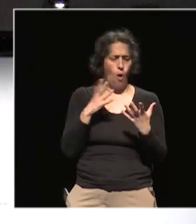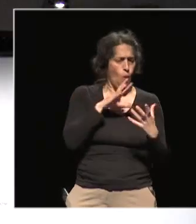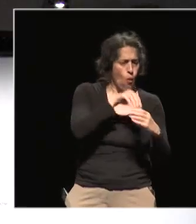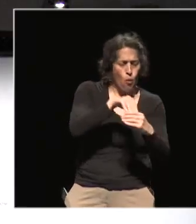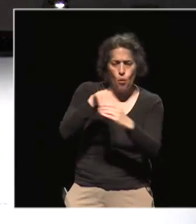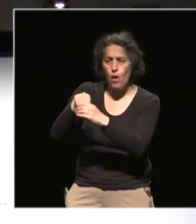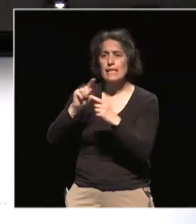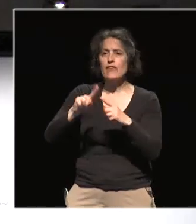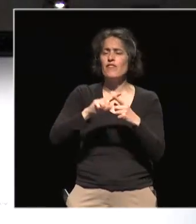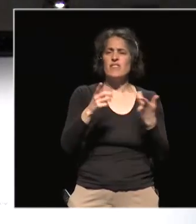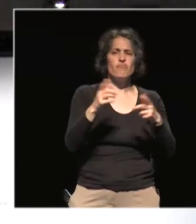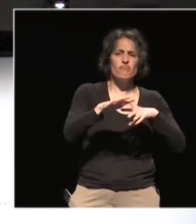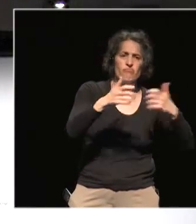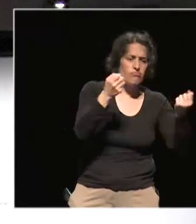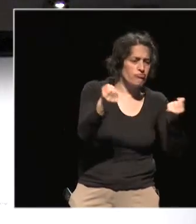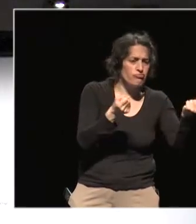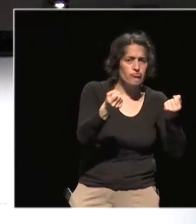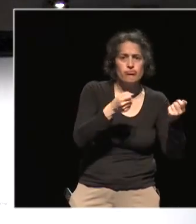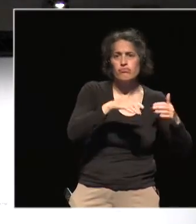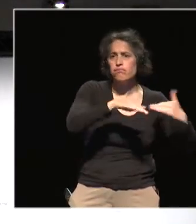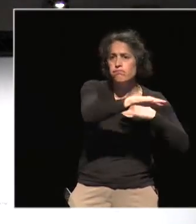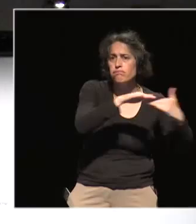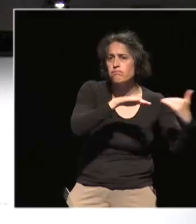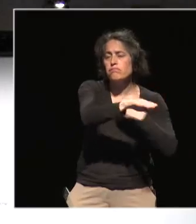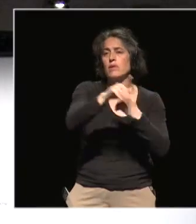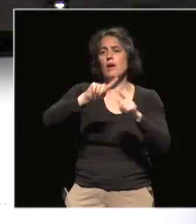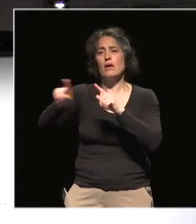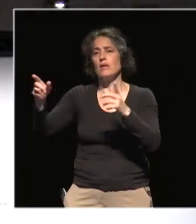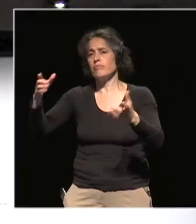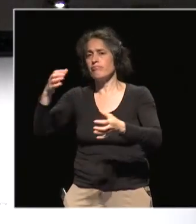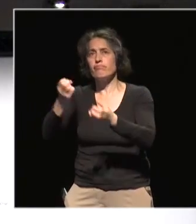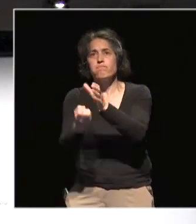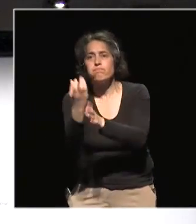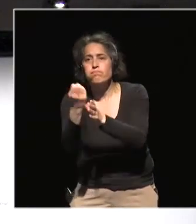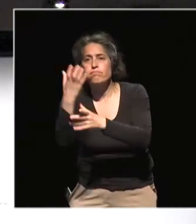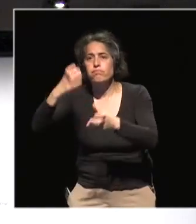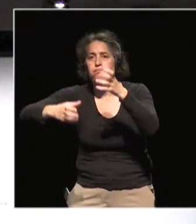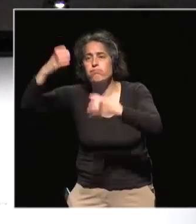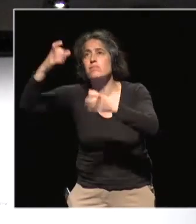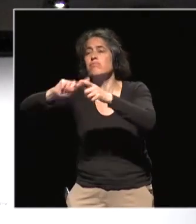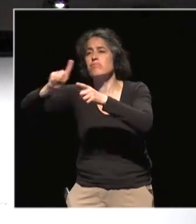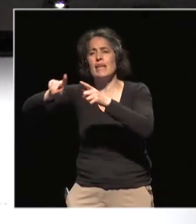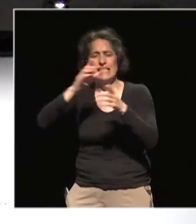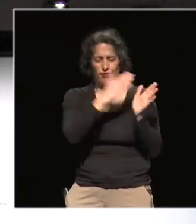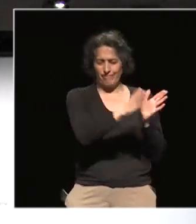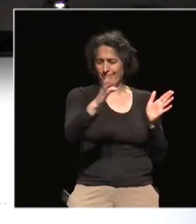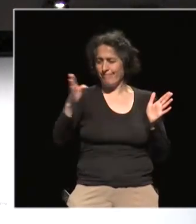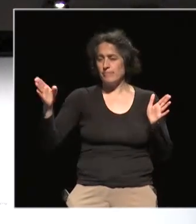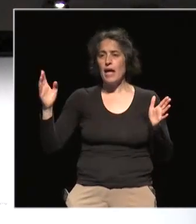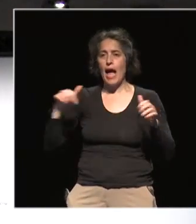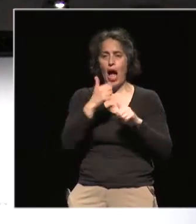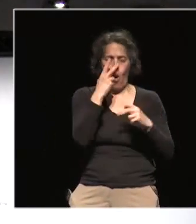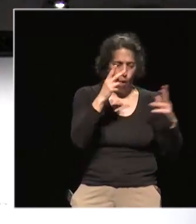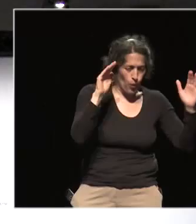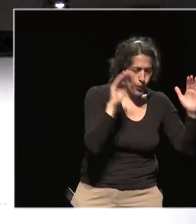and addressing also the emissions, of course, from the different sectors, and also with a clear analysis